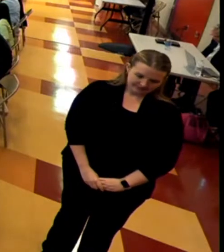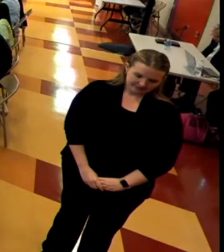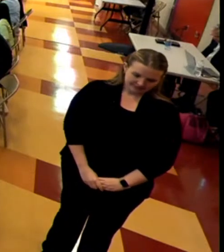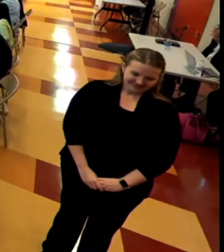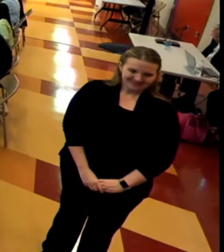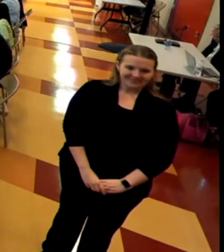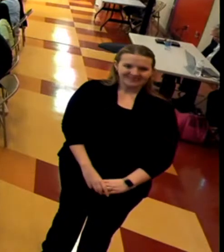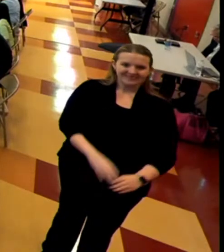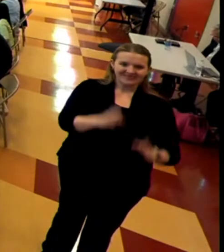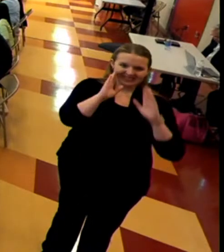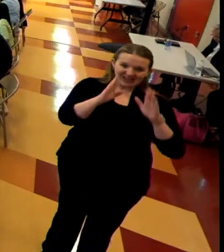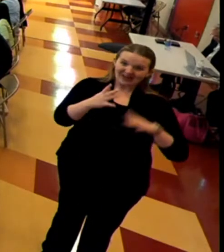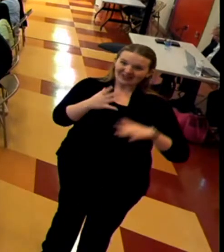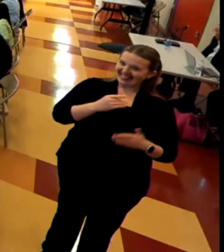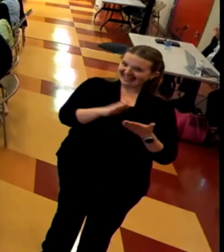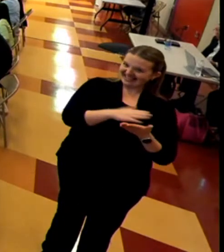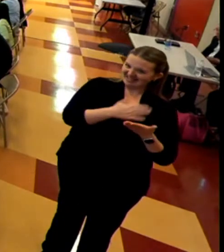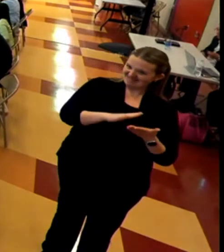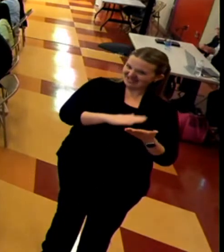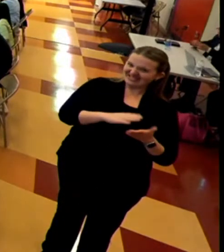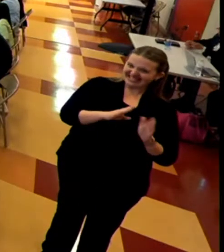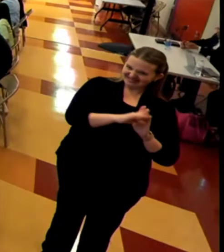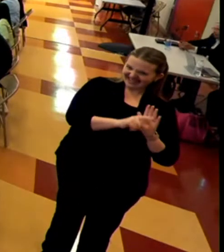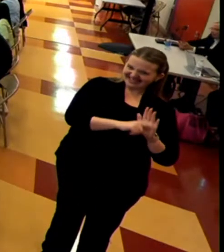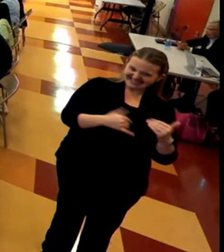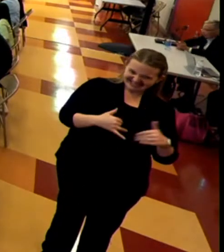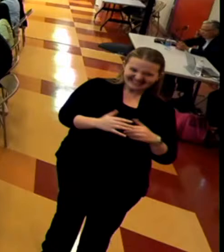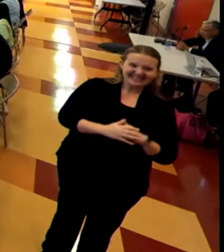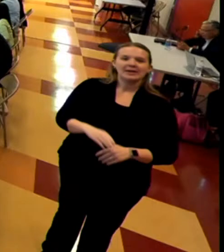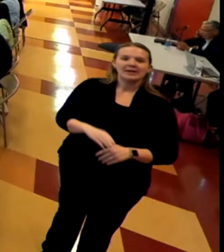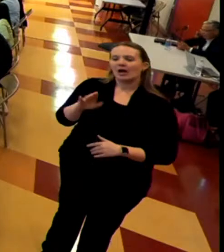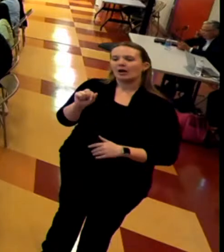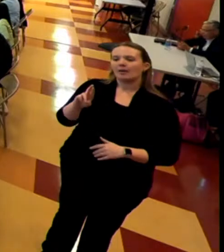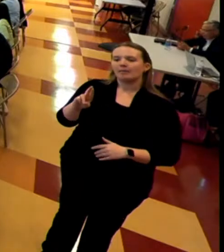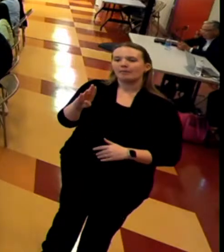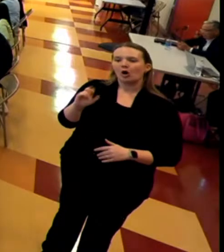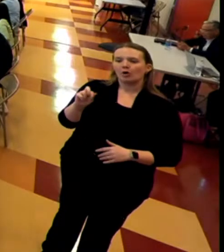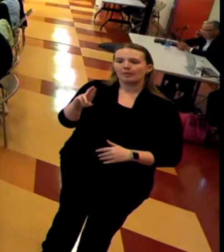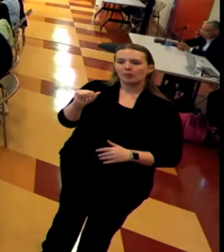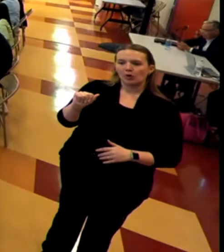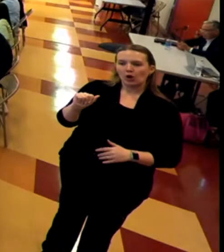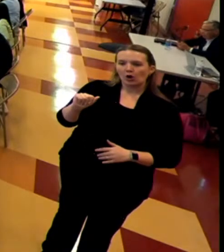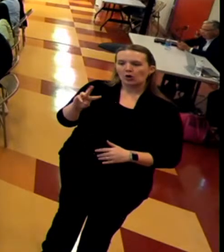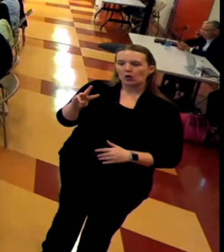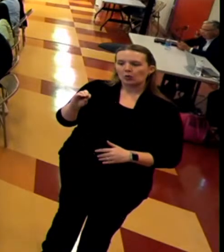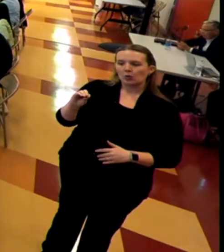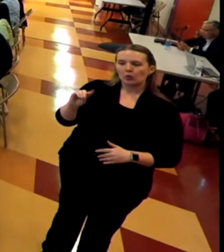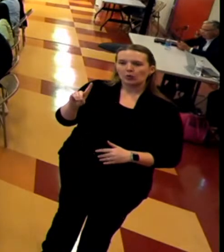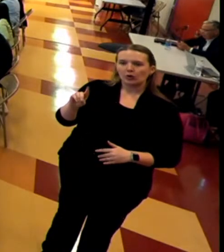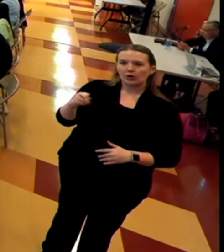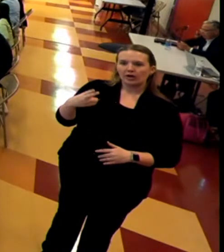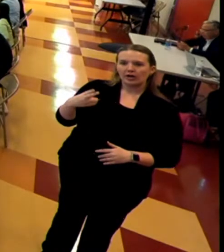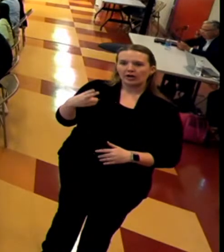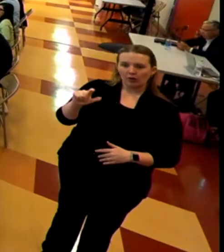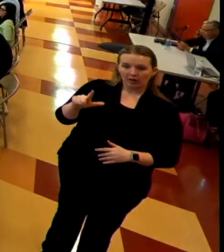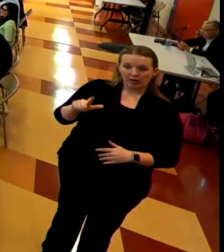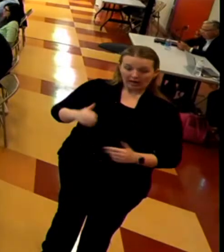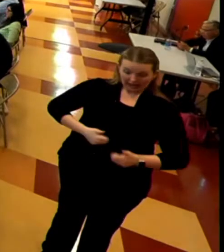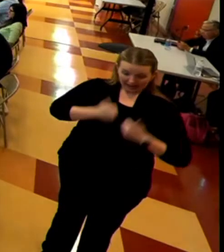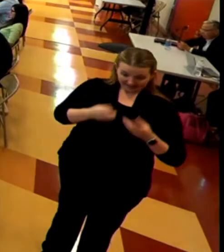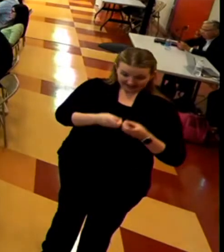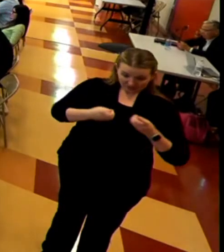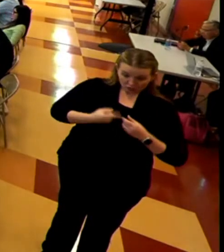Well, I like this music behind me. My name is Barbara Whithowell, and I'm a resident of District 1. And I support the city's